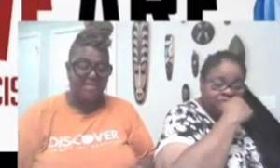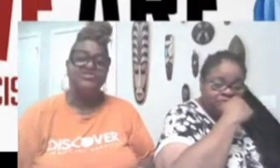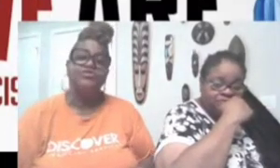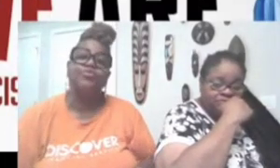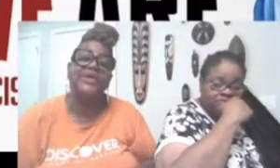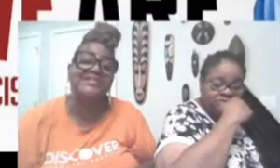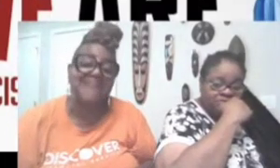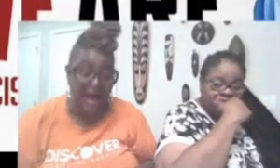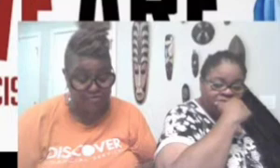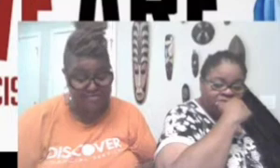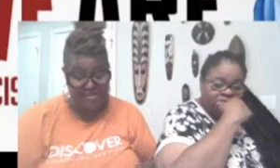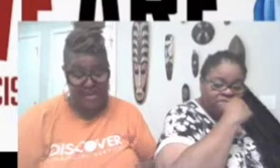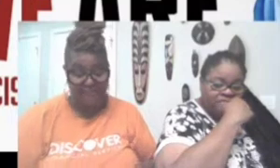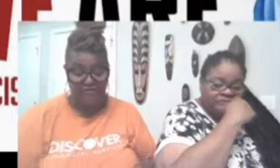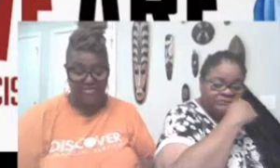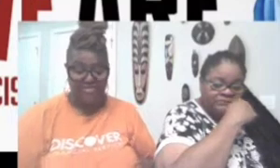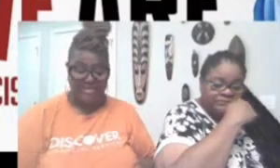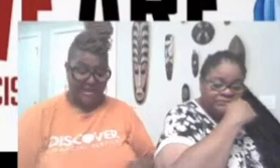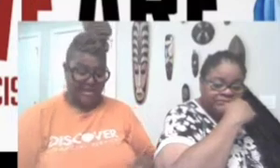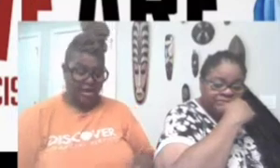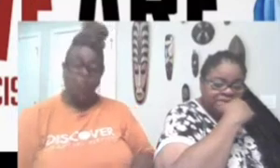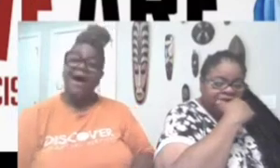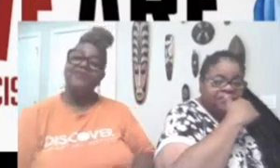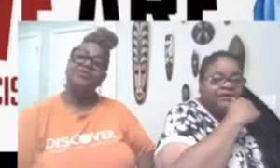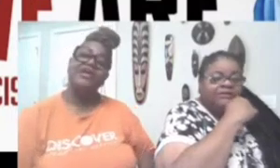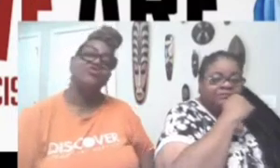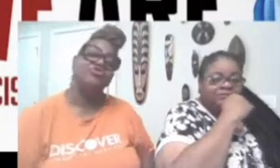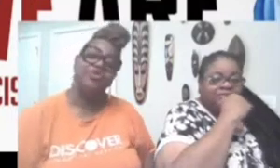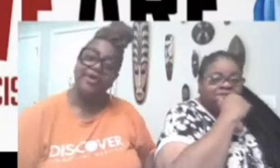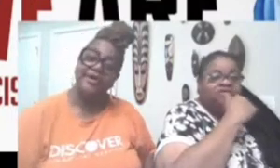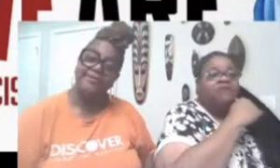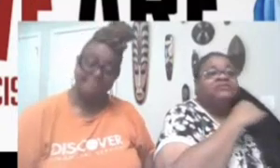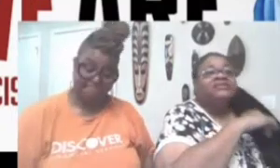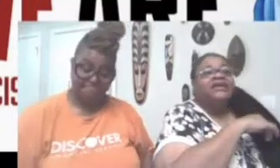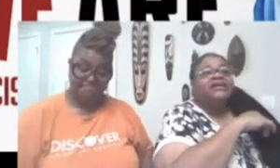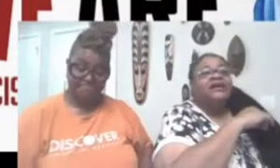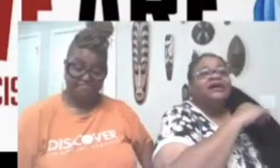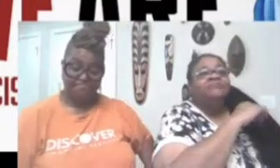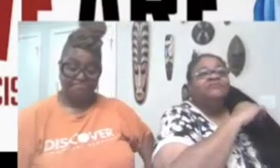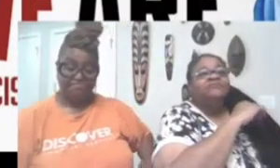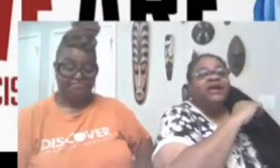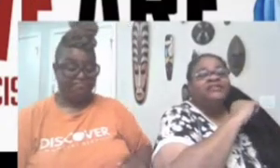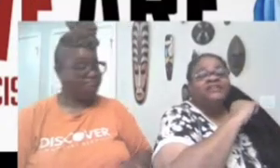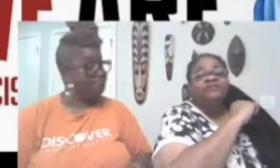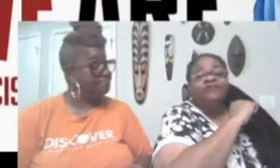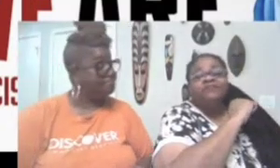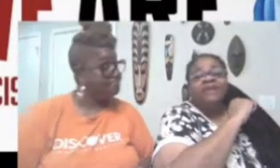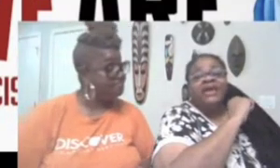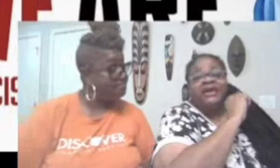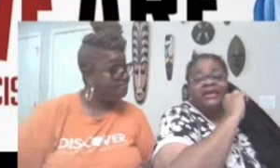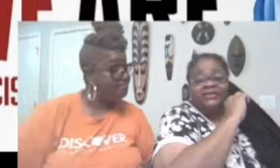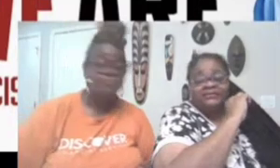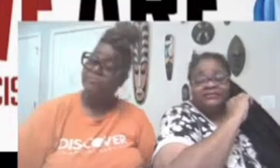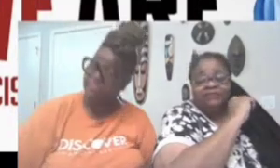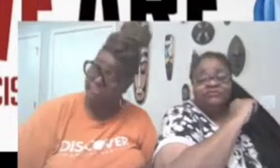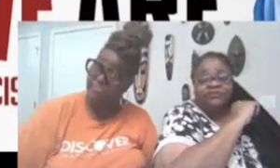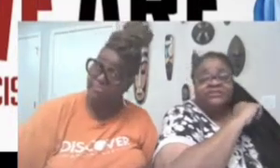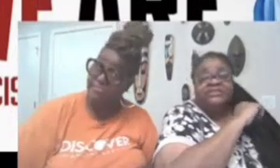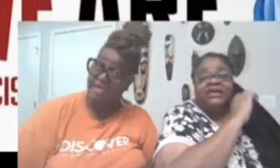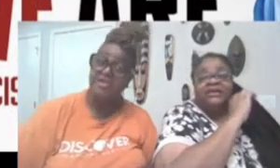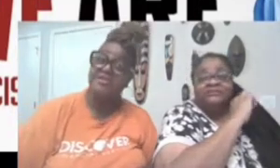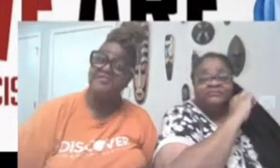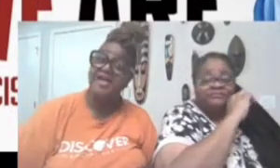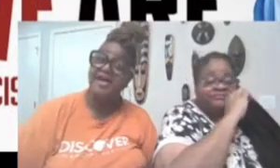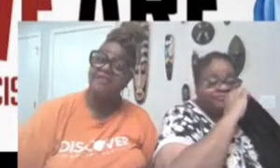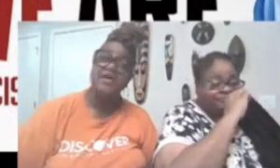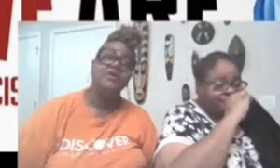area to rent out slaves for the day while you're in New York. So it was like, um, instead of rent a maid, it was rent